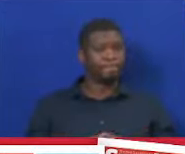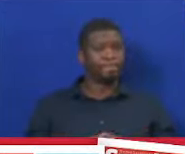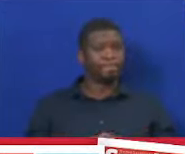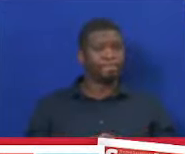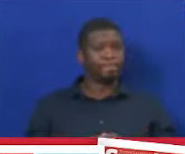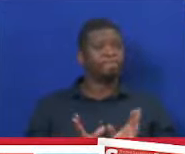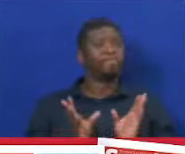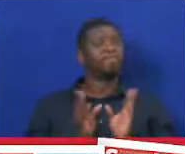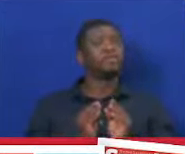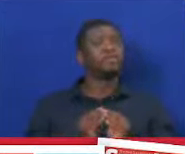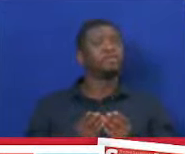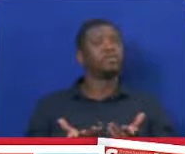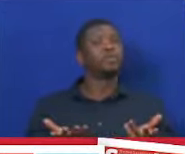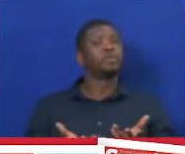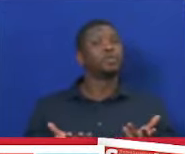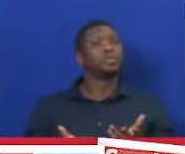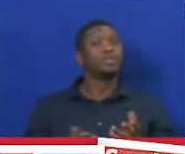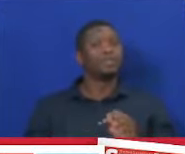STF offices.